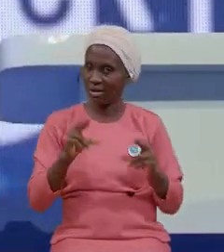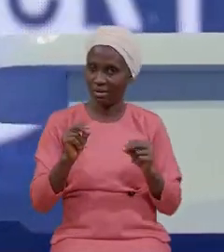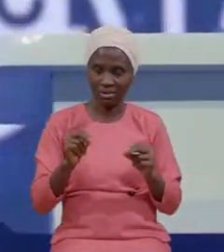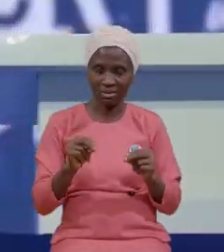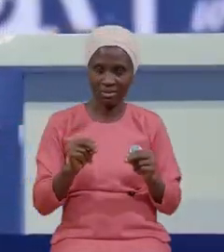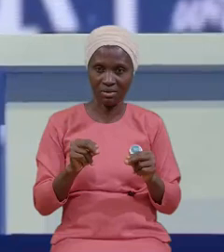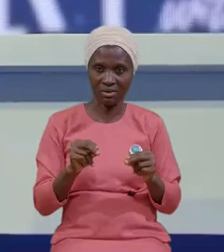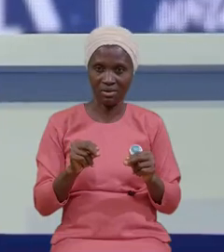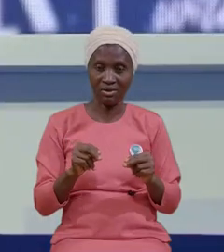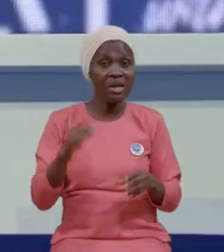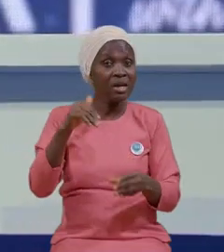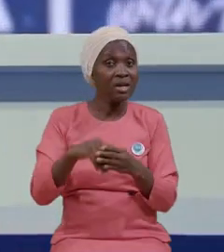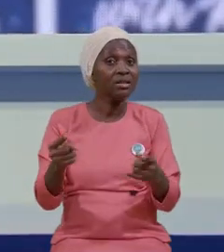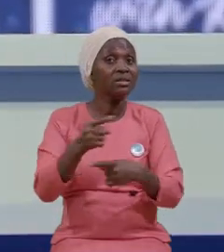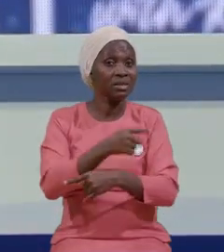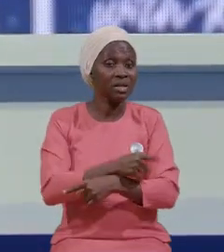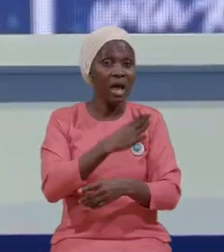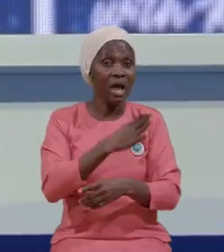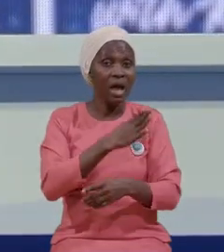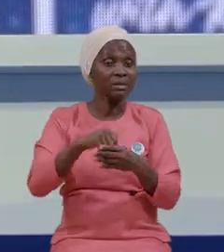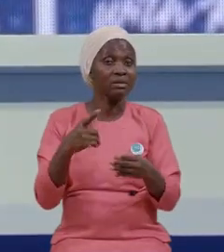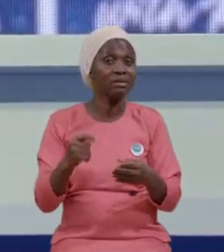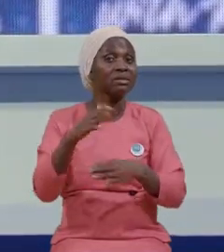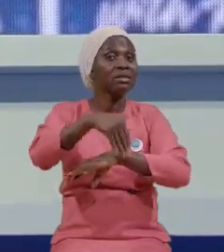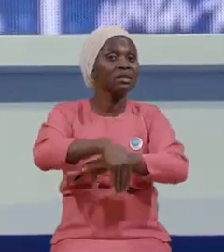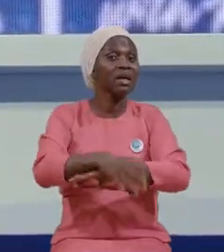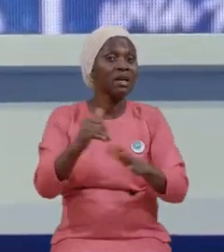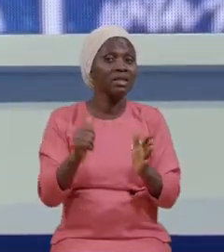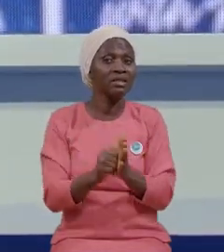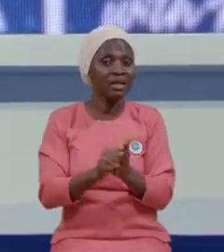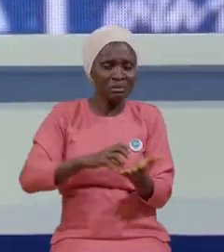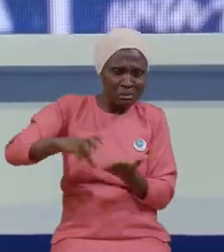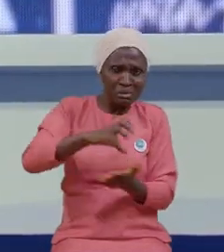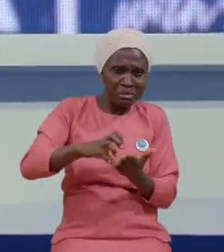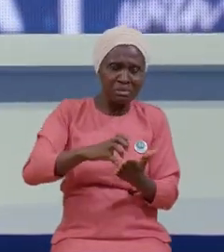In the day and in the night, that commotion, confusion will be there.